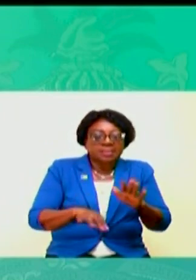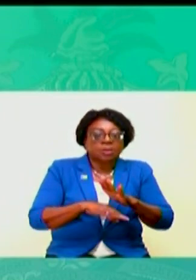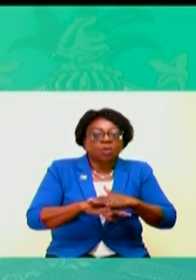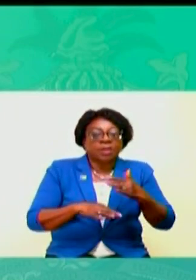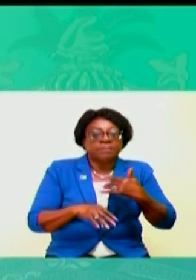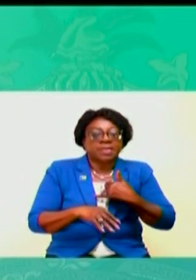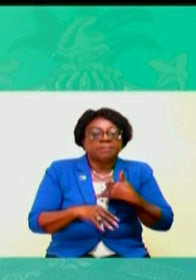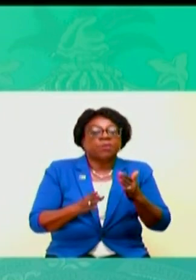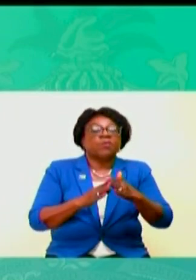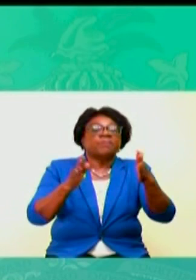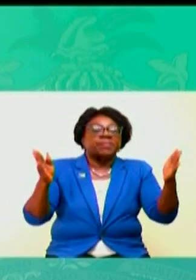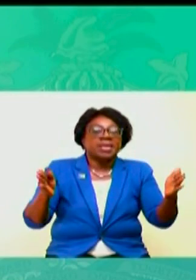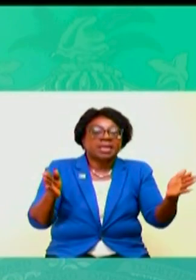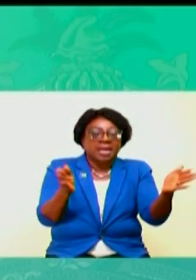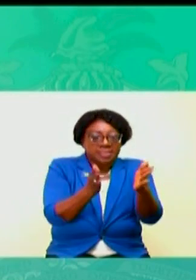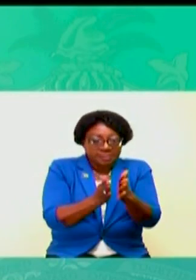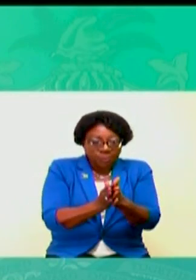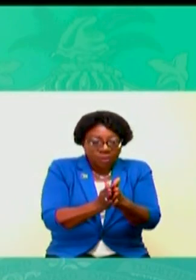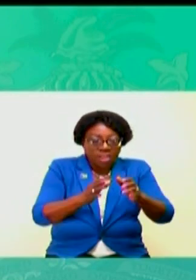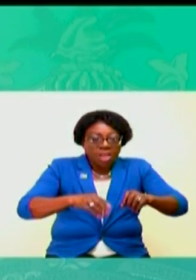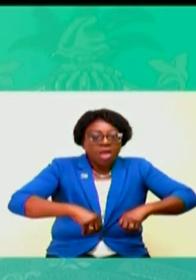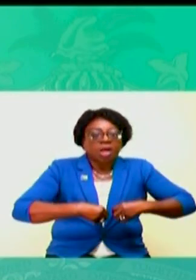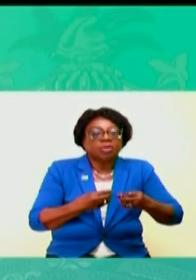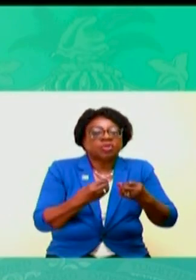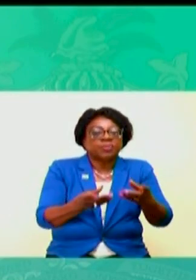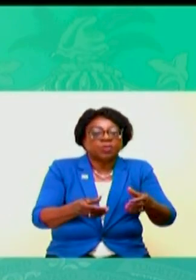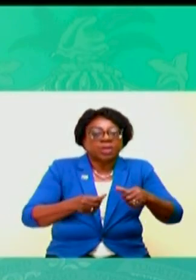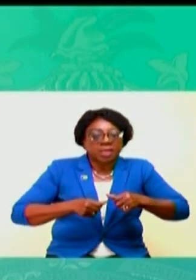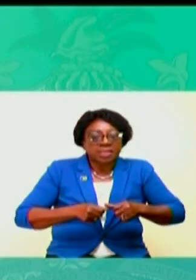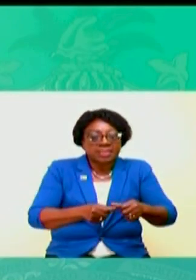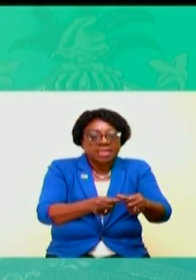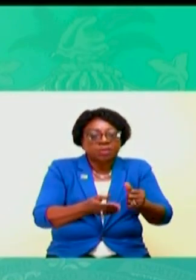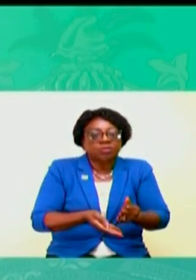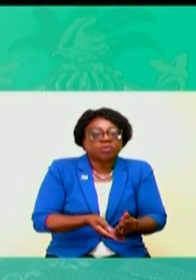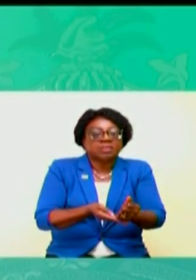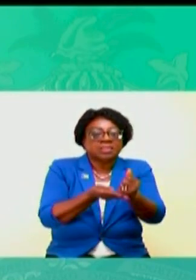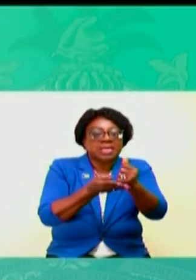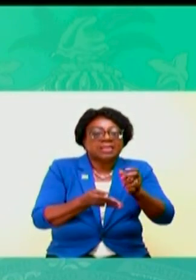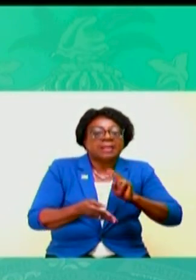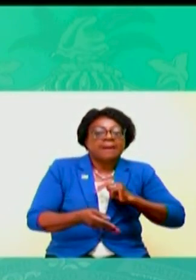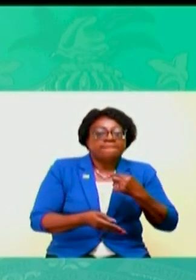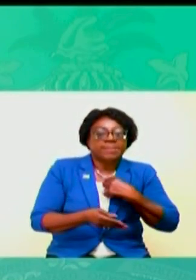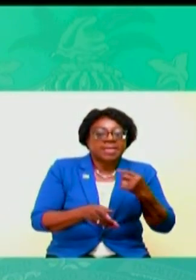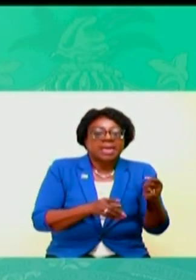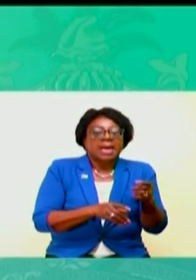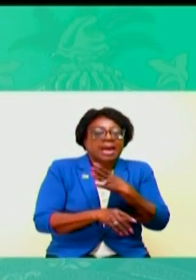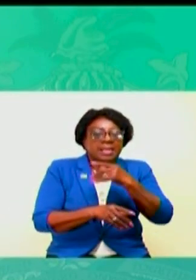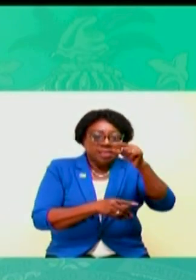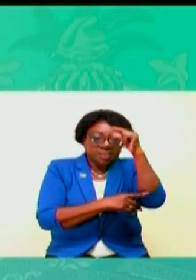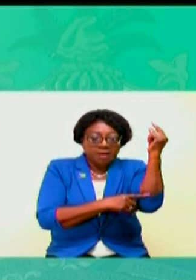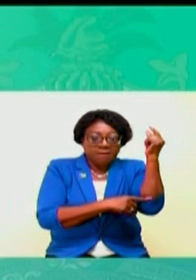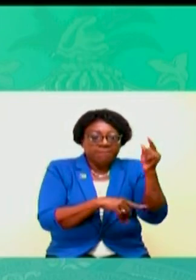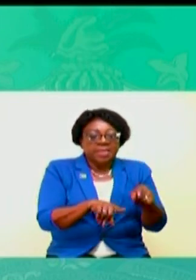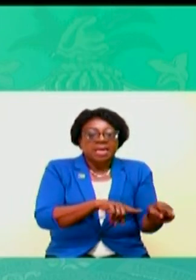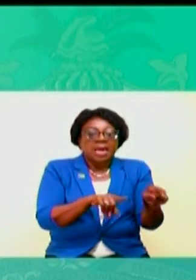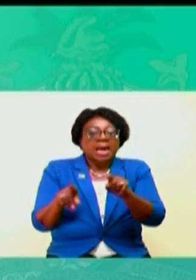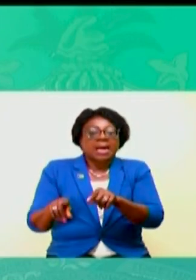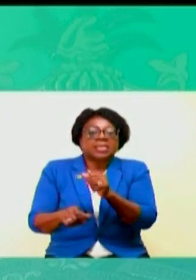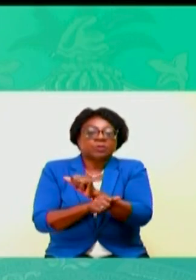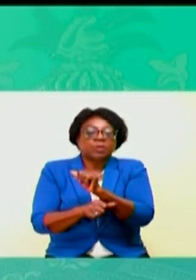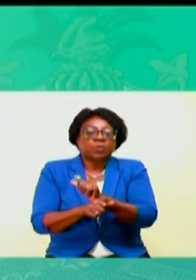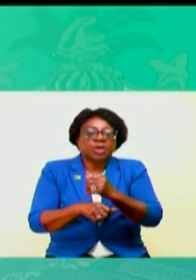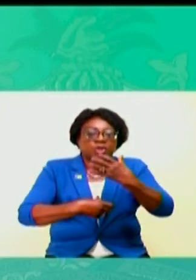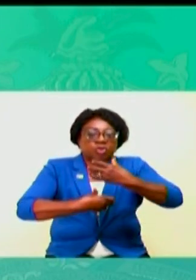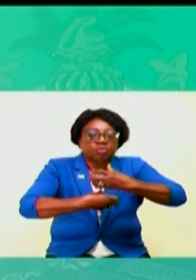big and small, contribute or continue to sustain me and this government as we work to transform the social and